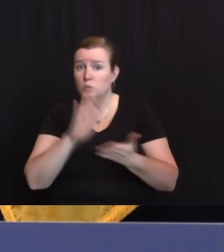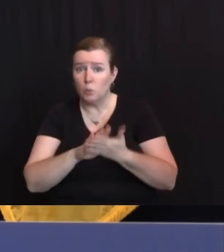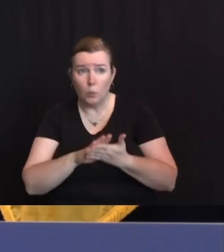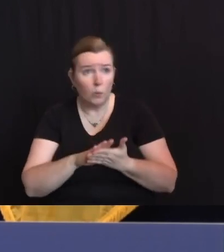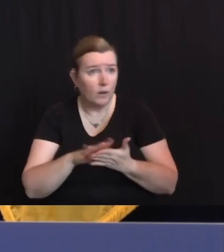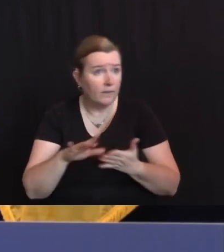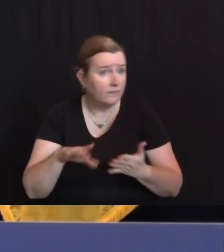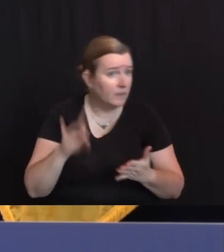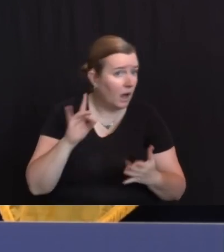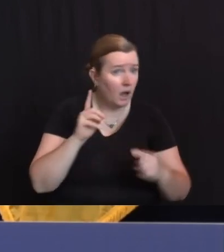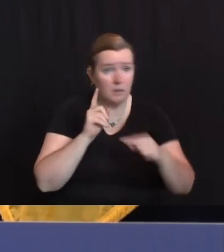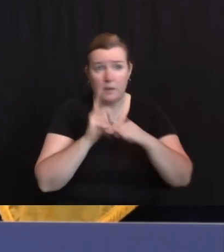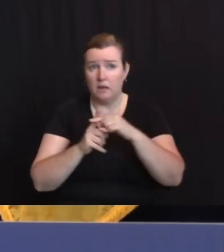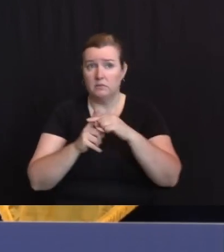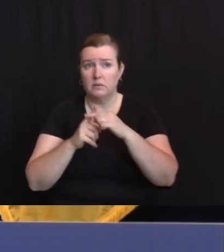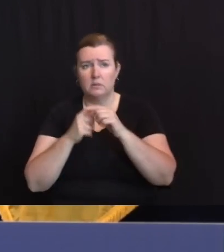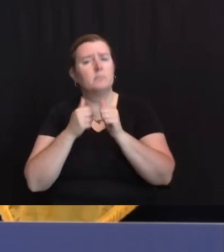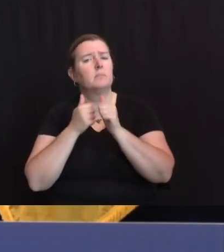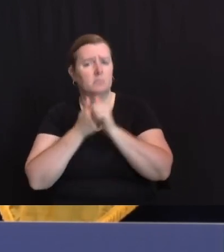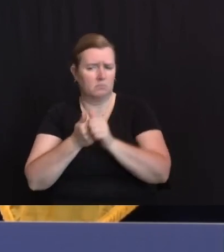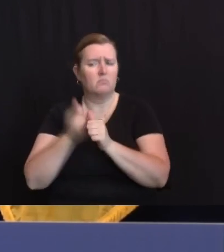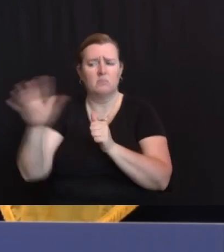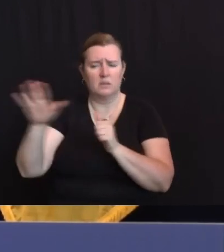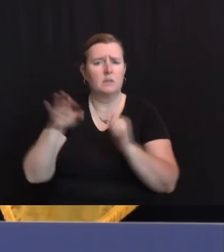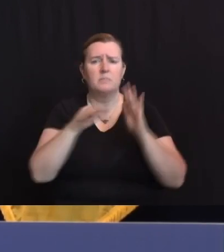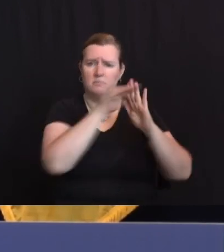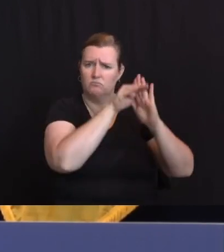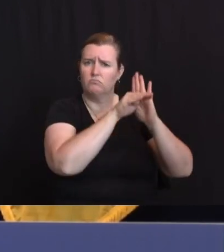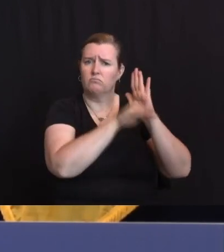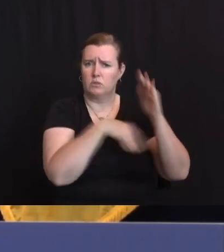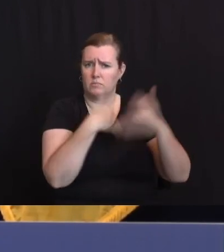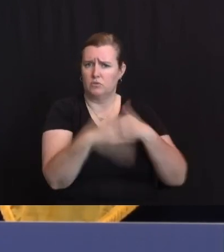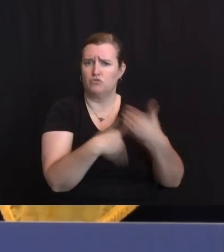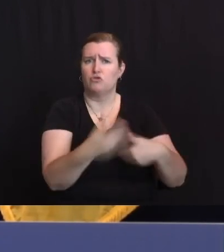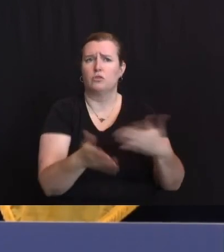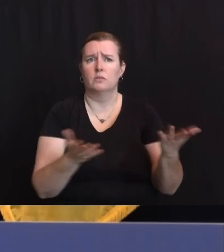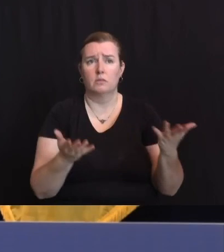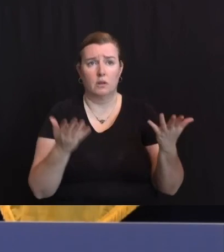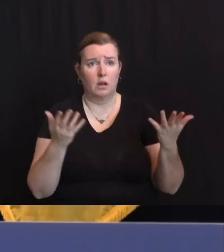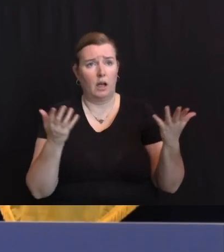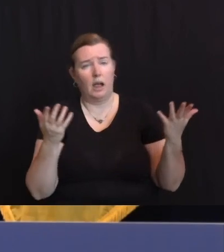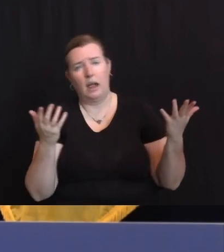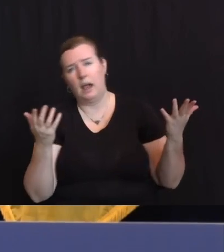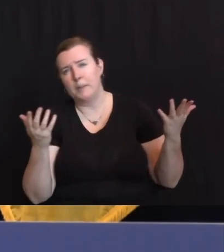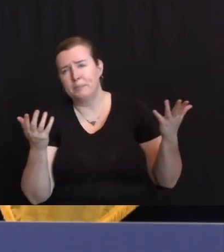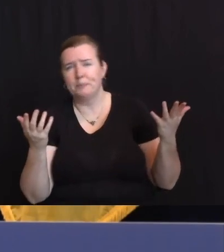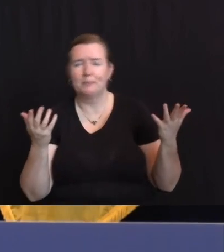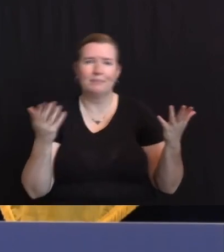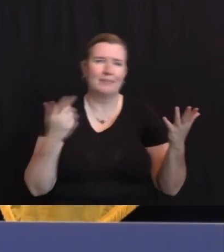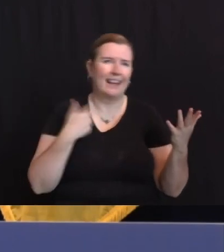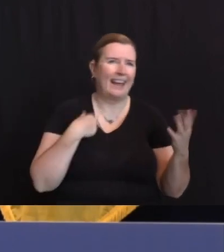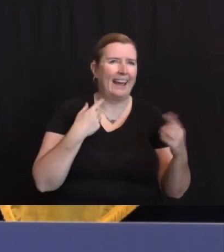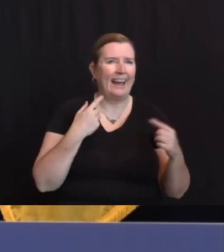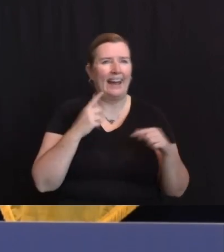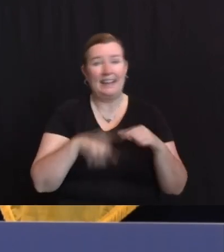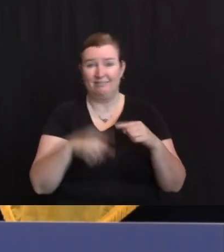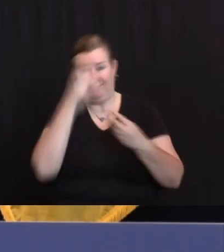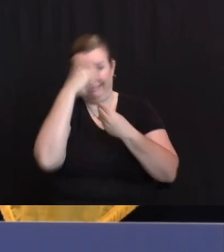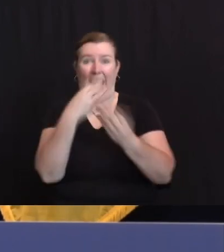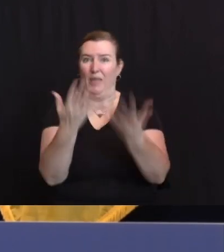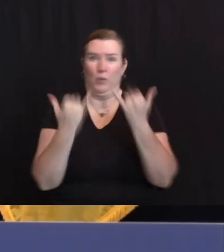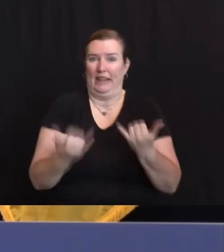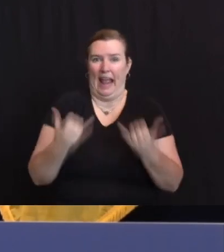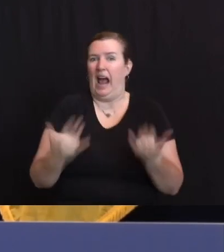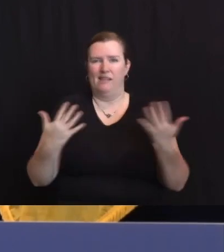protocol. I can't say definitively, because as I say, always as we sit here at this moment, we have